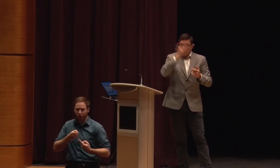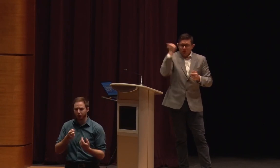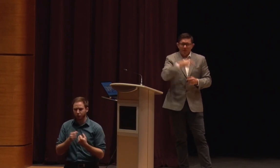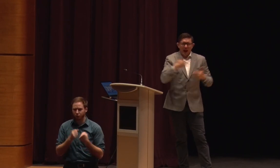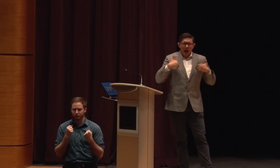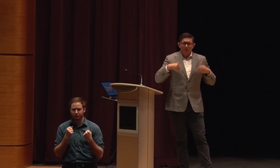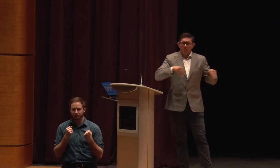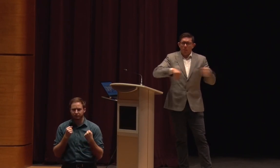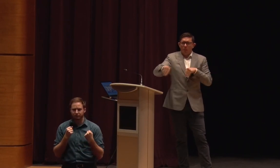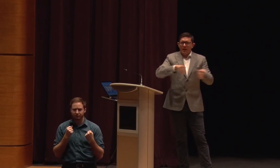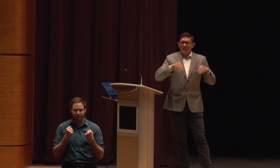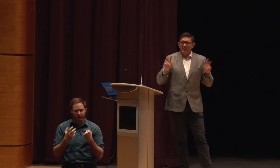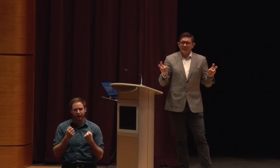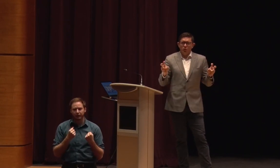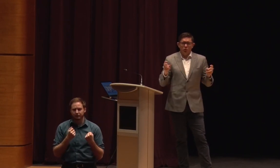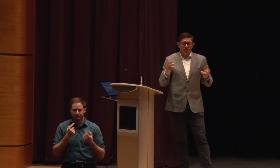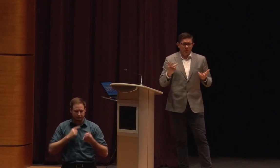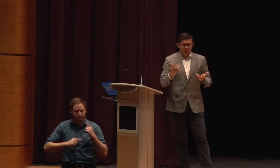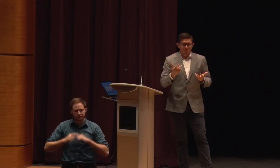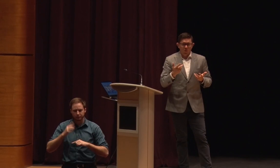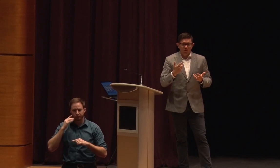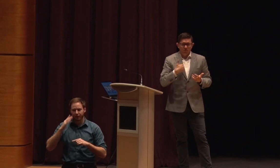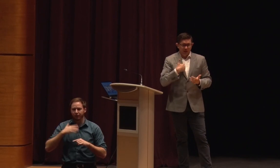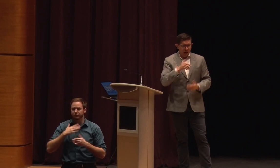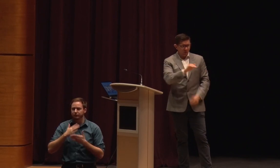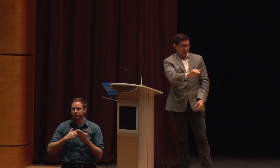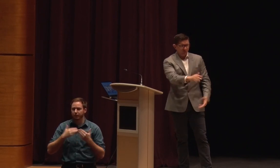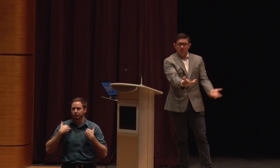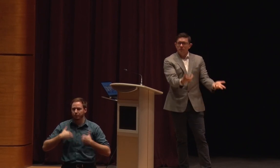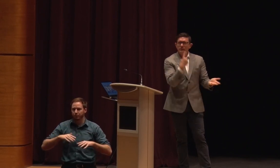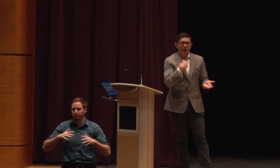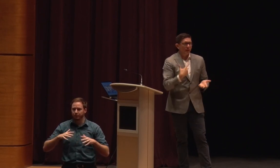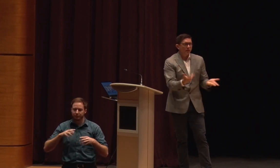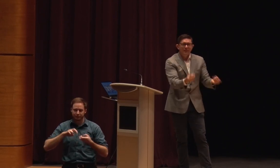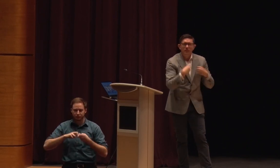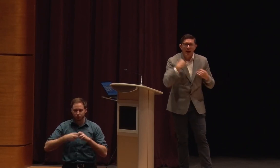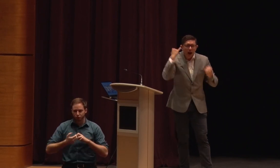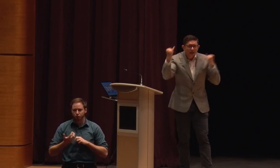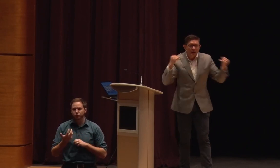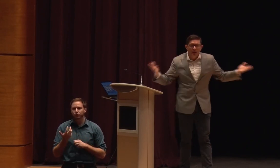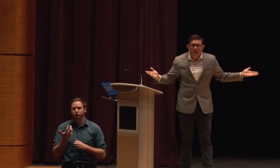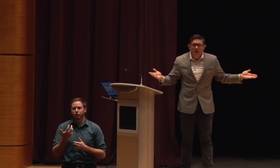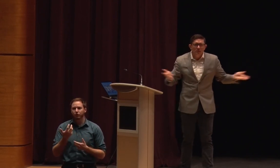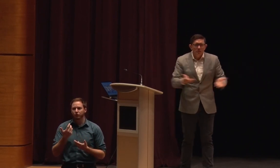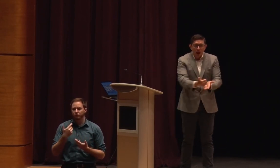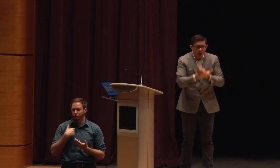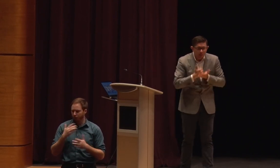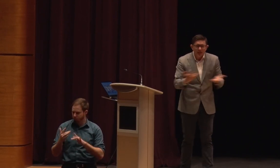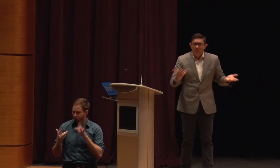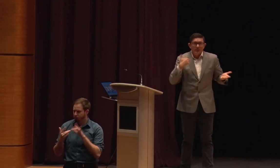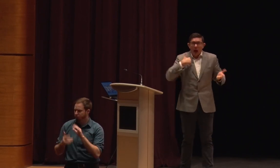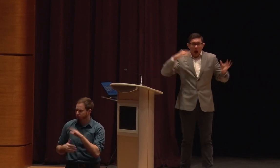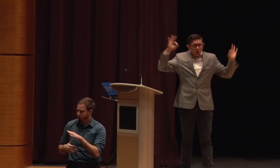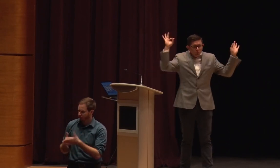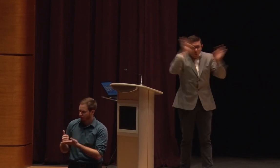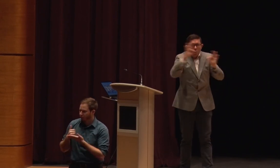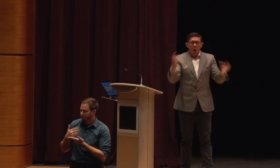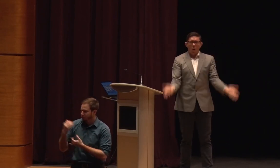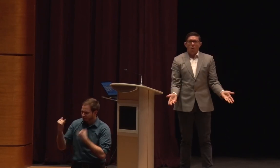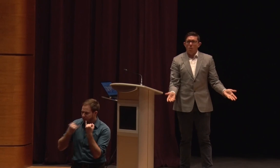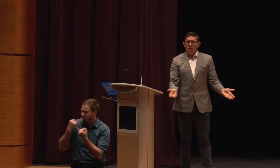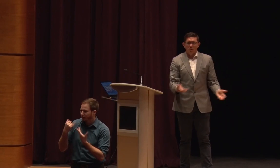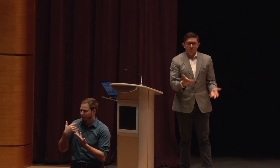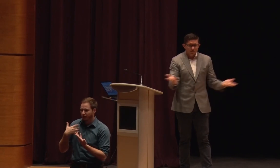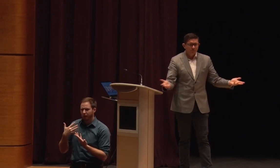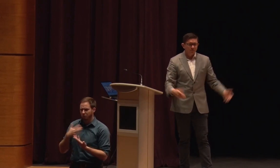sign because they had some mobility issues. So I reached out to them, you know, help me, give me some